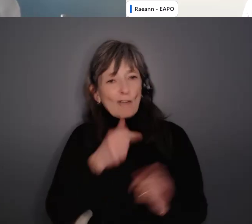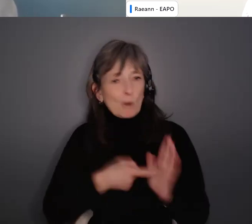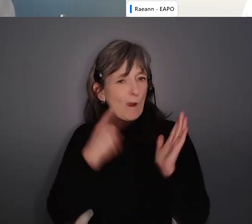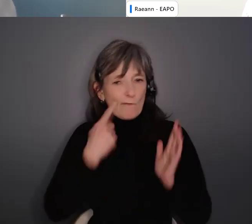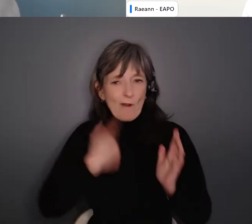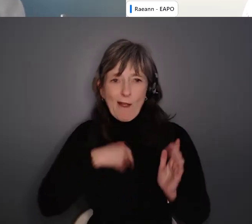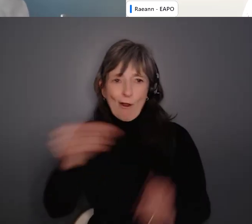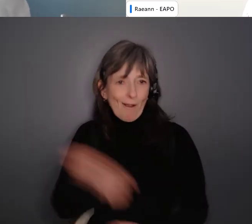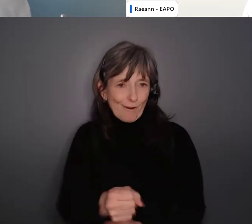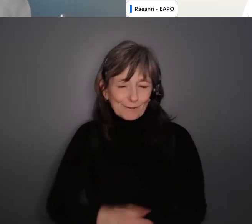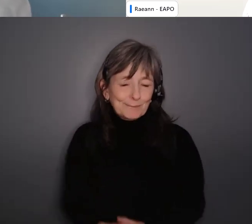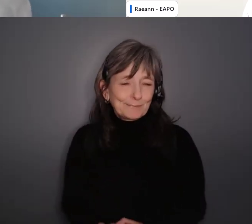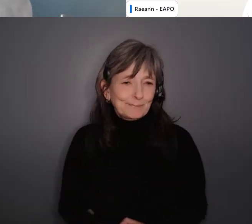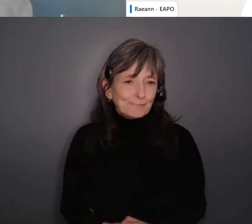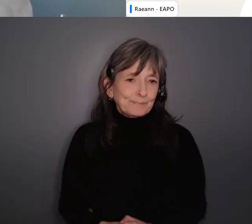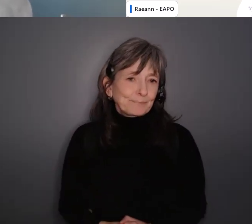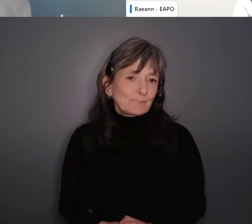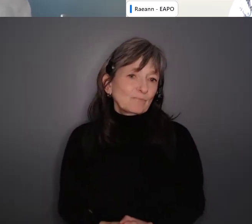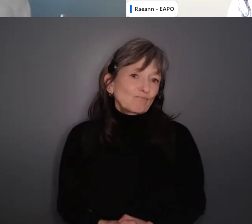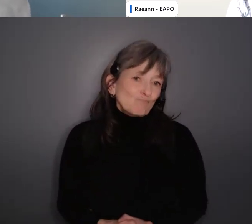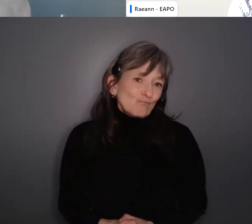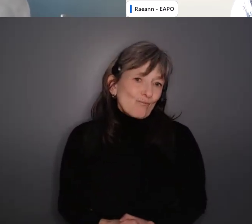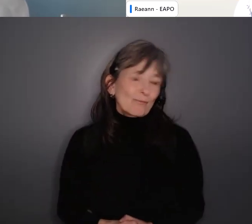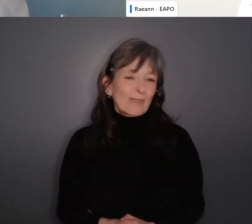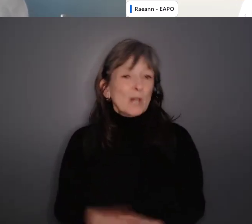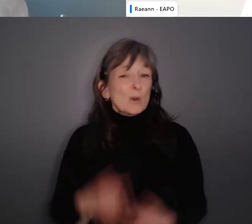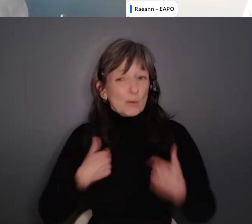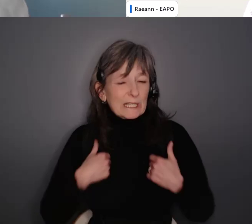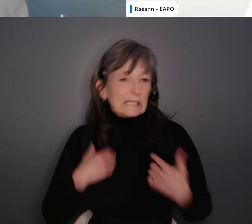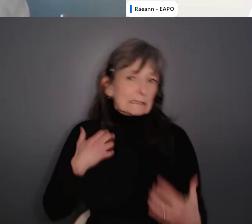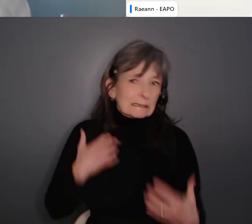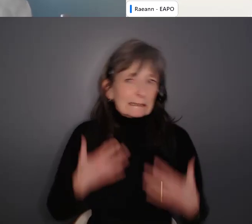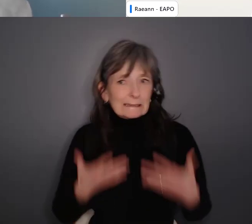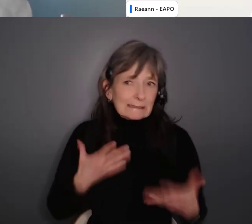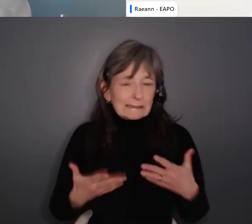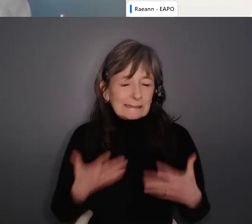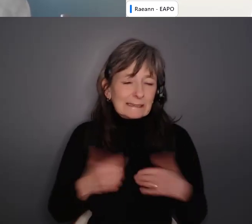job. And I would say it's one of those things that we have